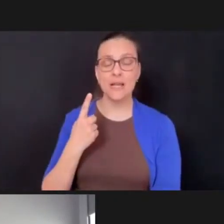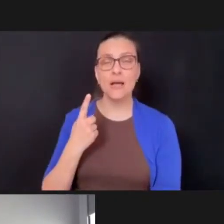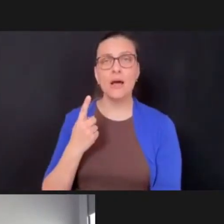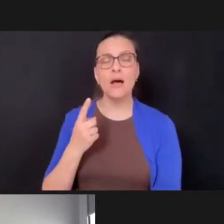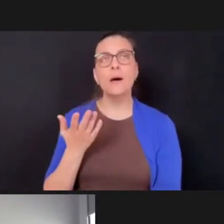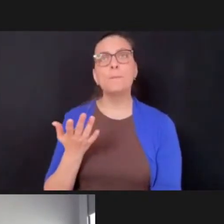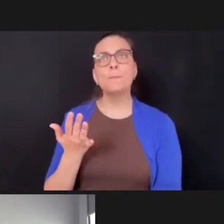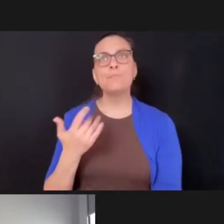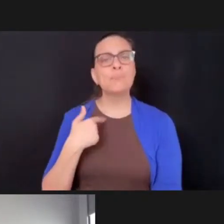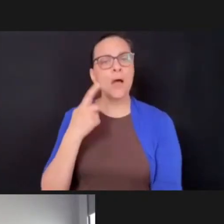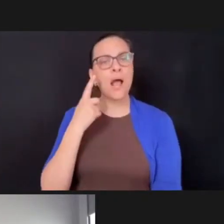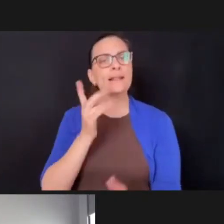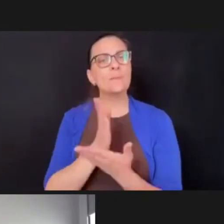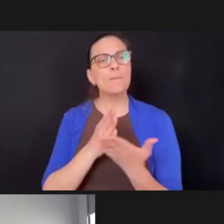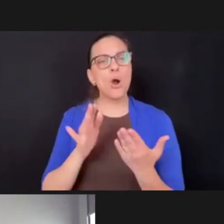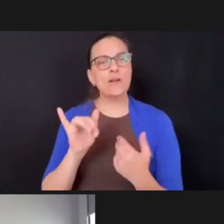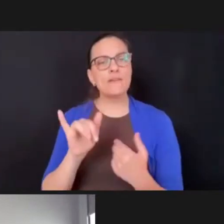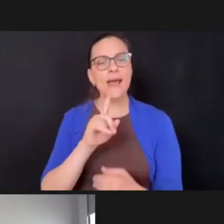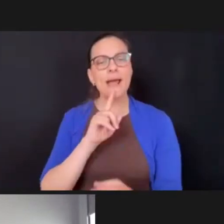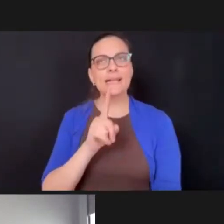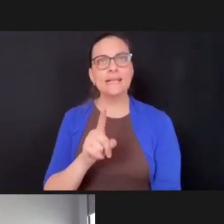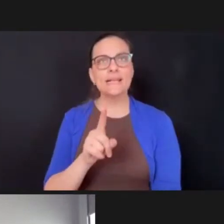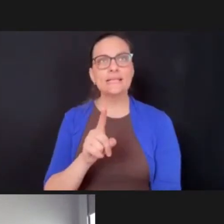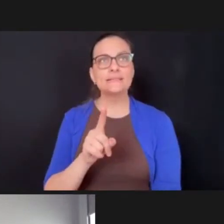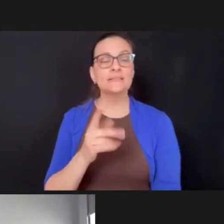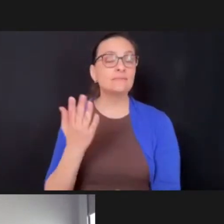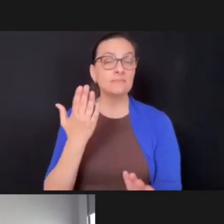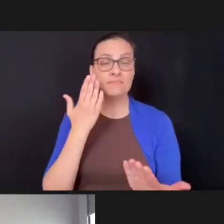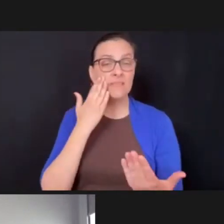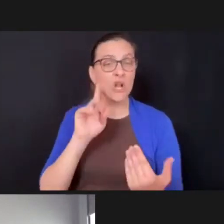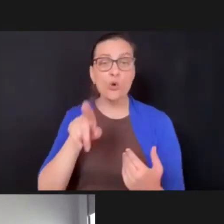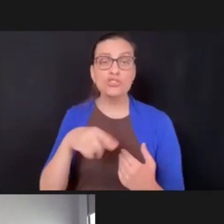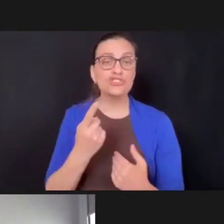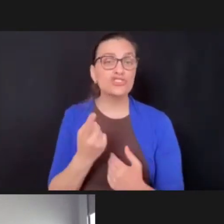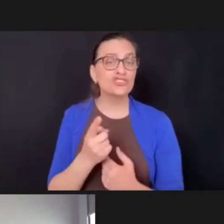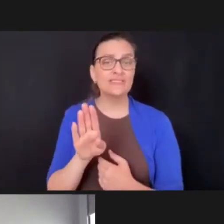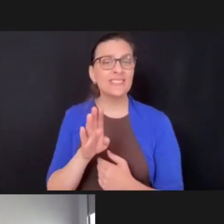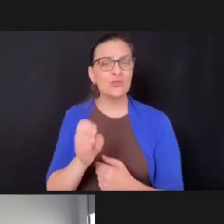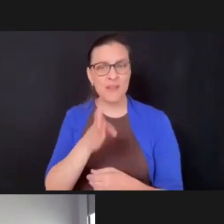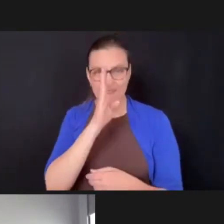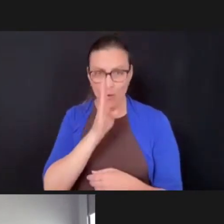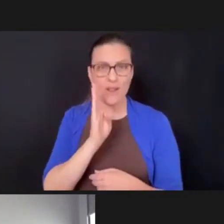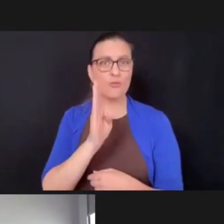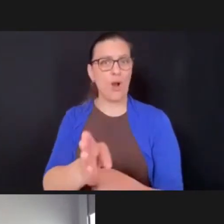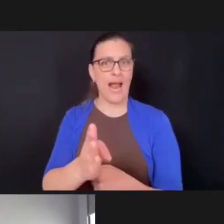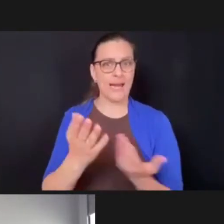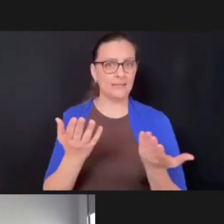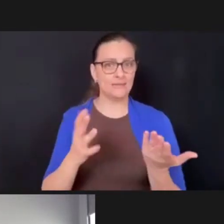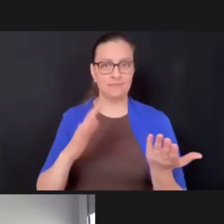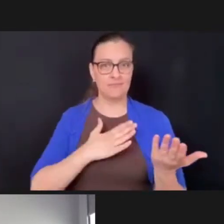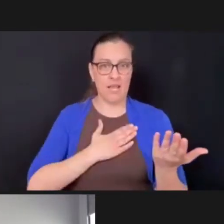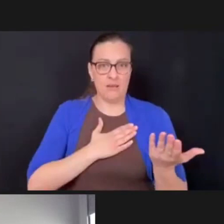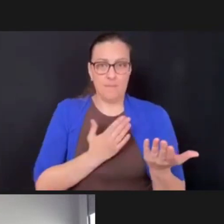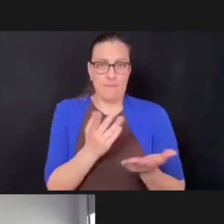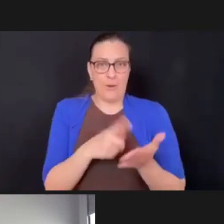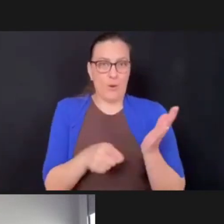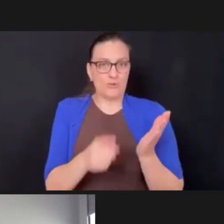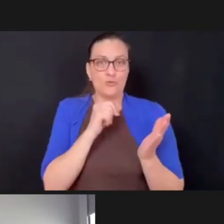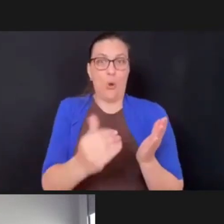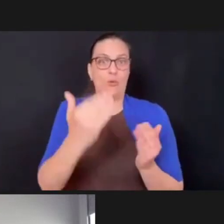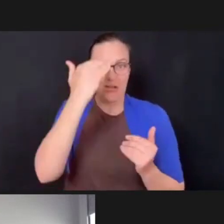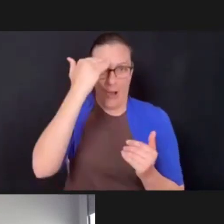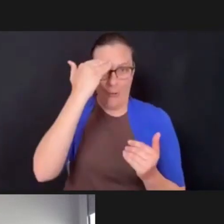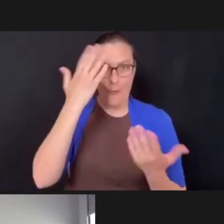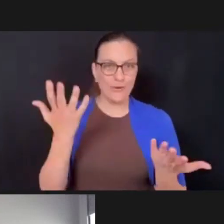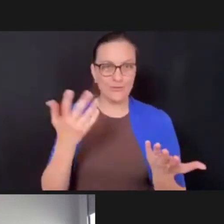is, you know, just being forthright and kind of admitting what you don't know and saying, yeah, you know, if a